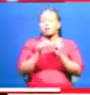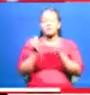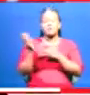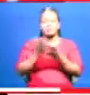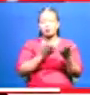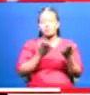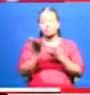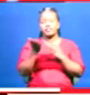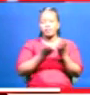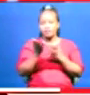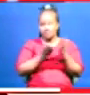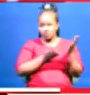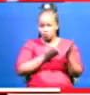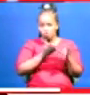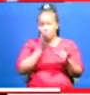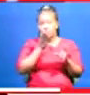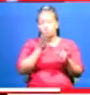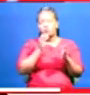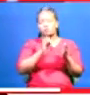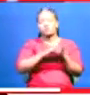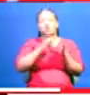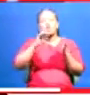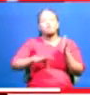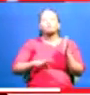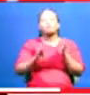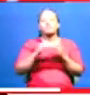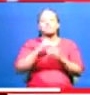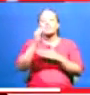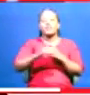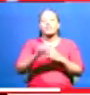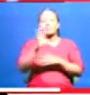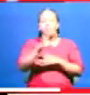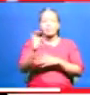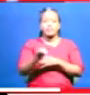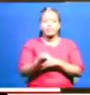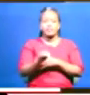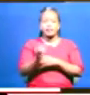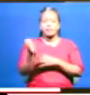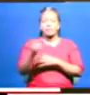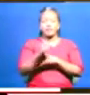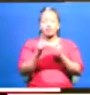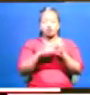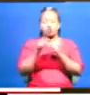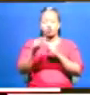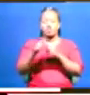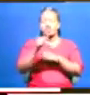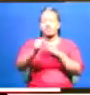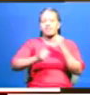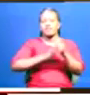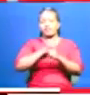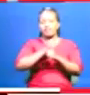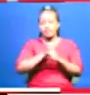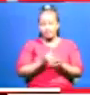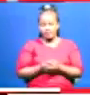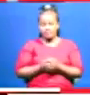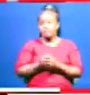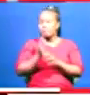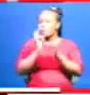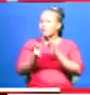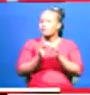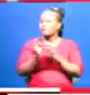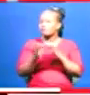removed in the finance bill in the coming budget in June this year. If, for whatever